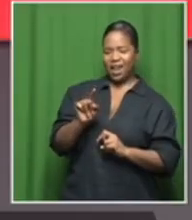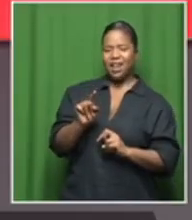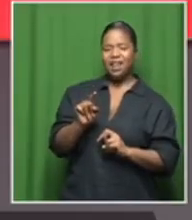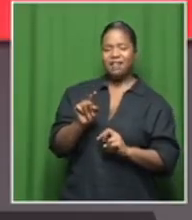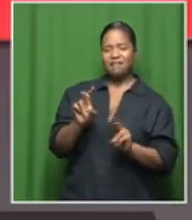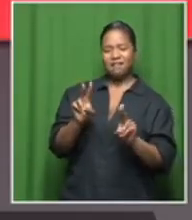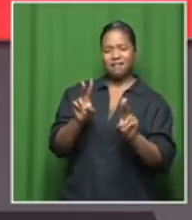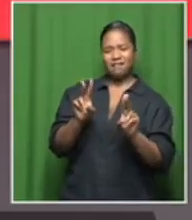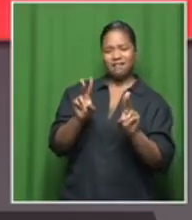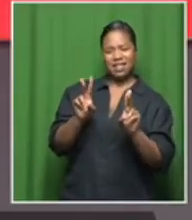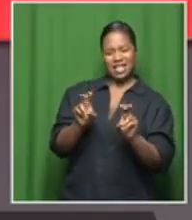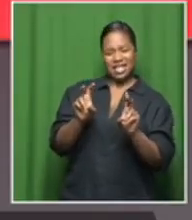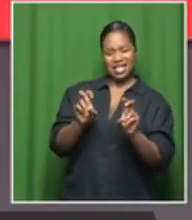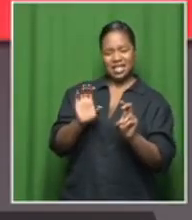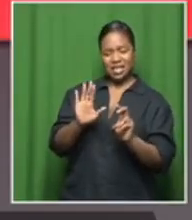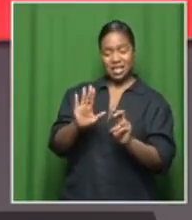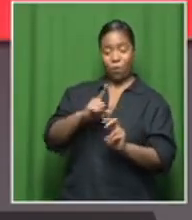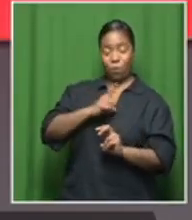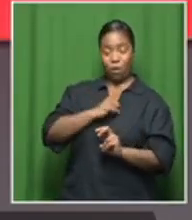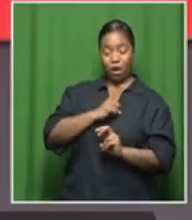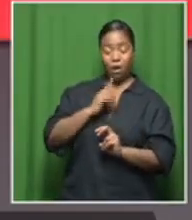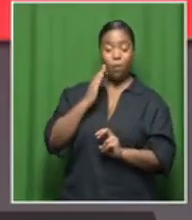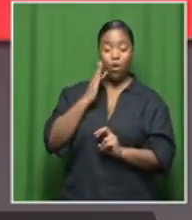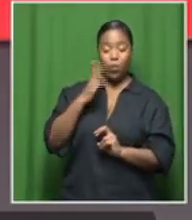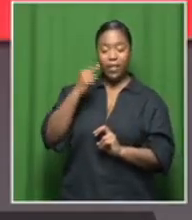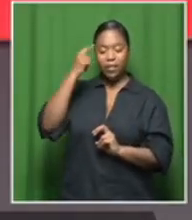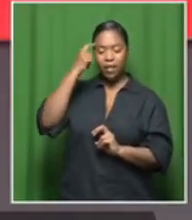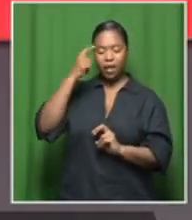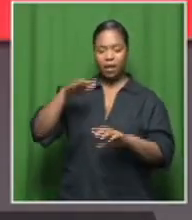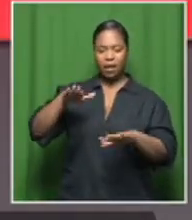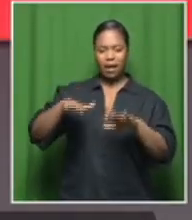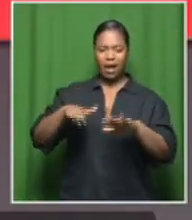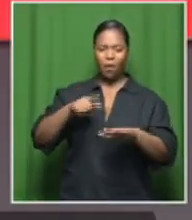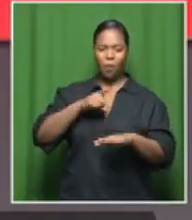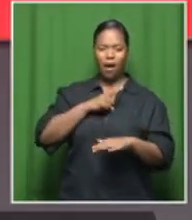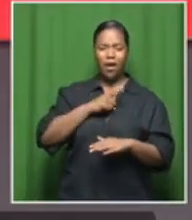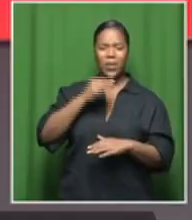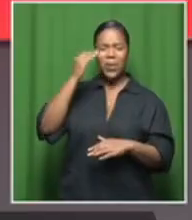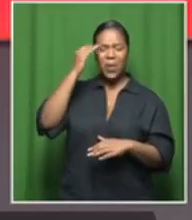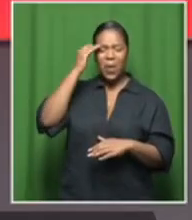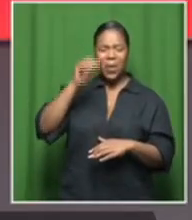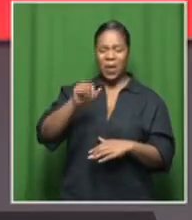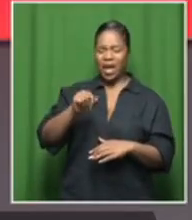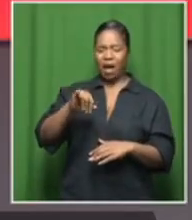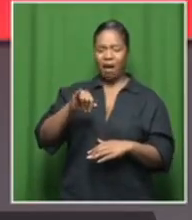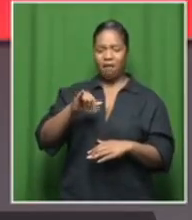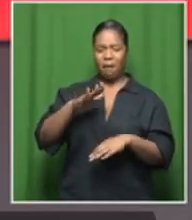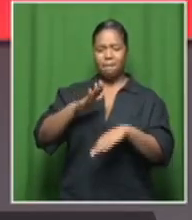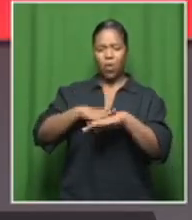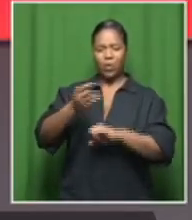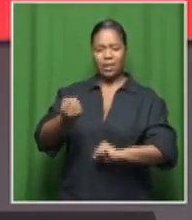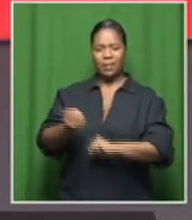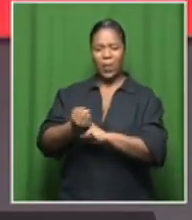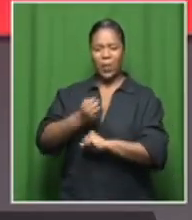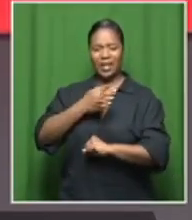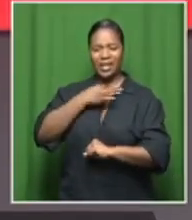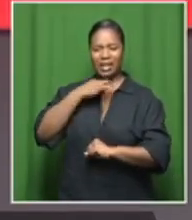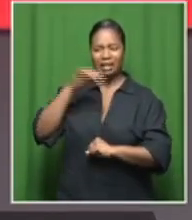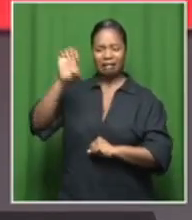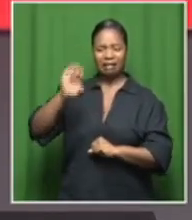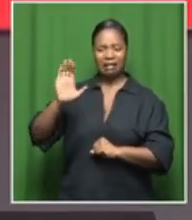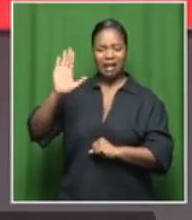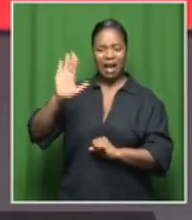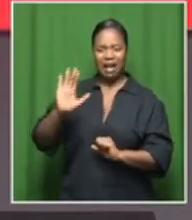has to come through, especially when we're mitigating against algorithm biasness and prejudice. Talk to us about that